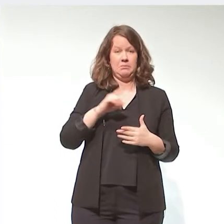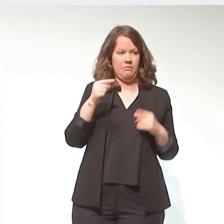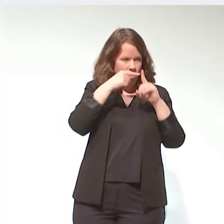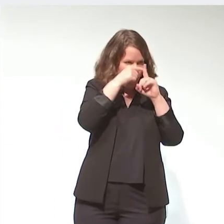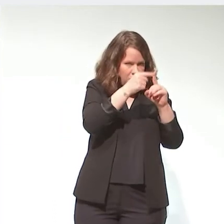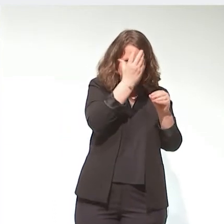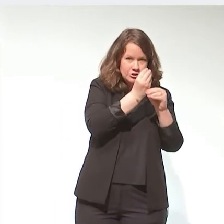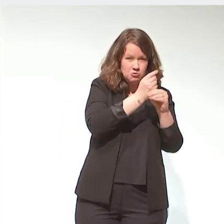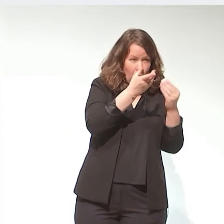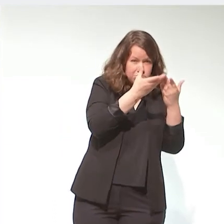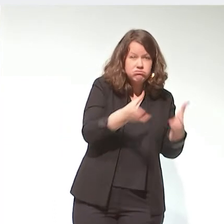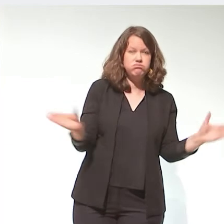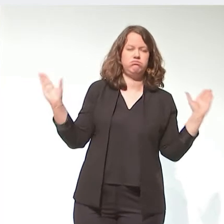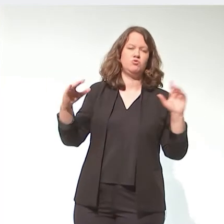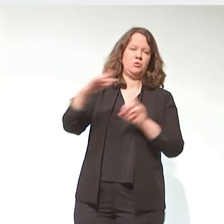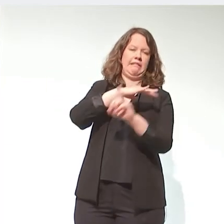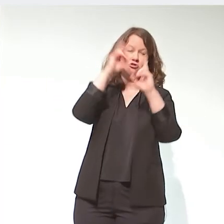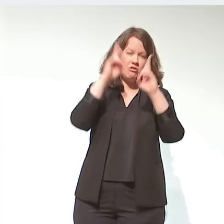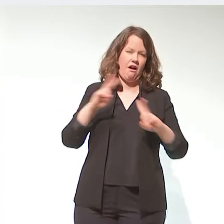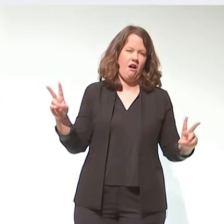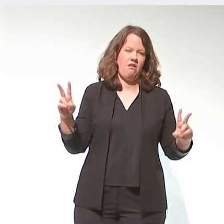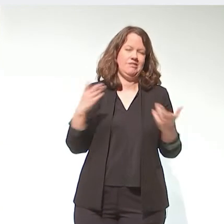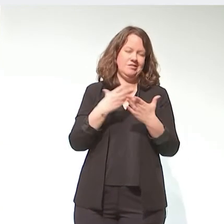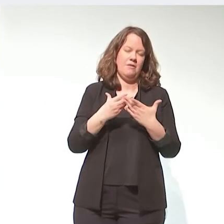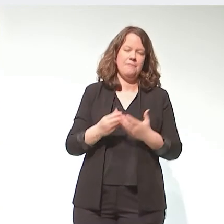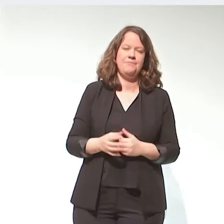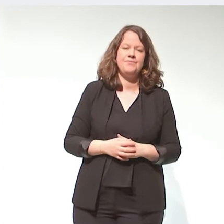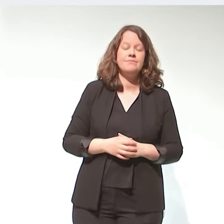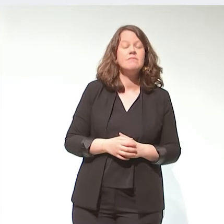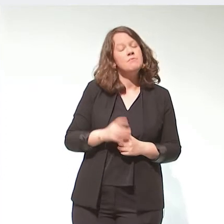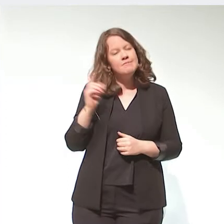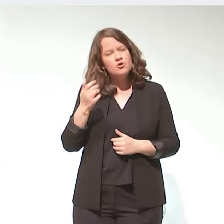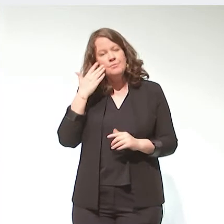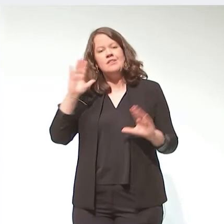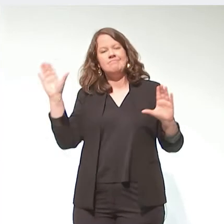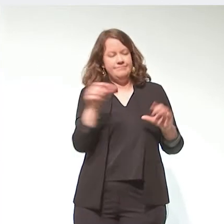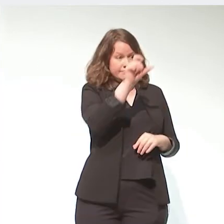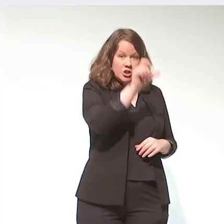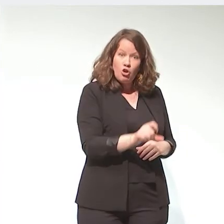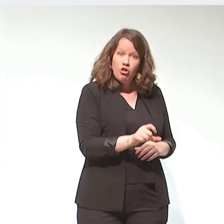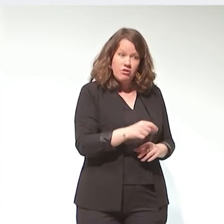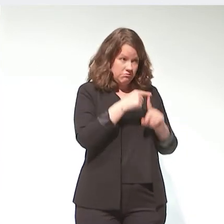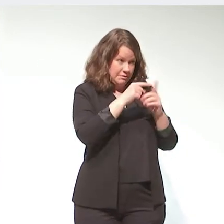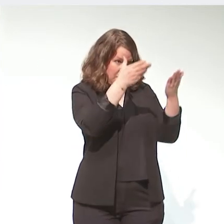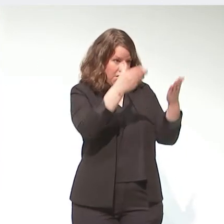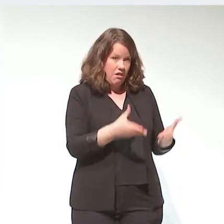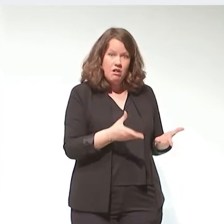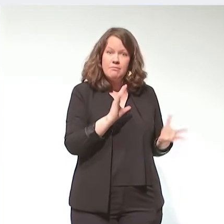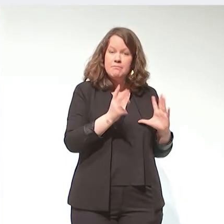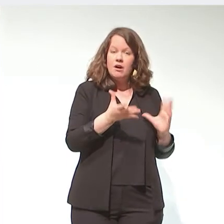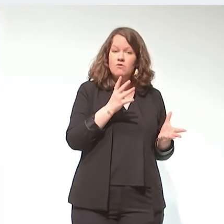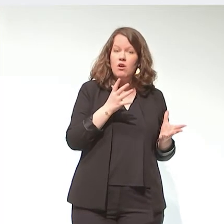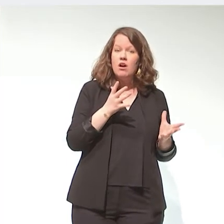look more at the individual level, adult learning compensates for the lack of initial formal